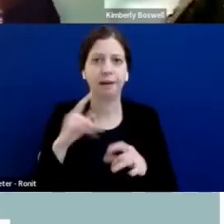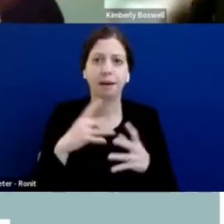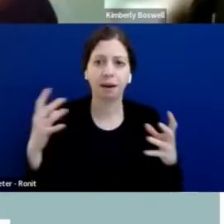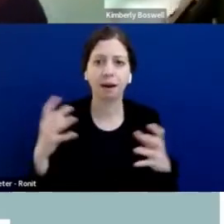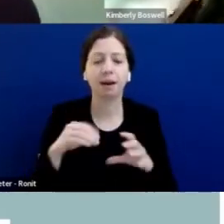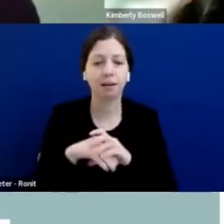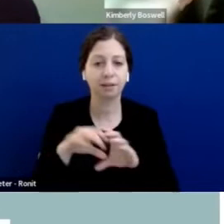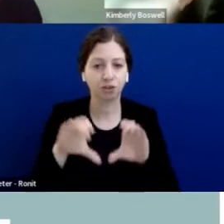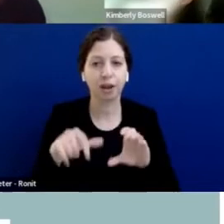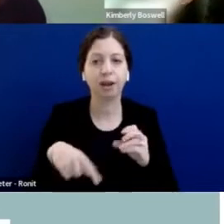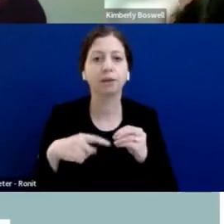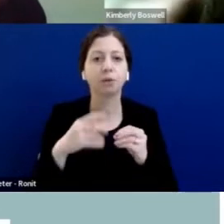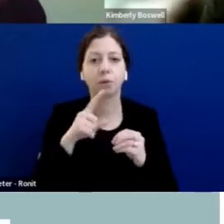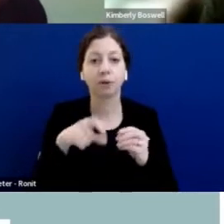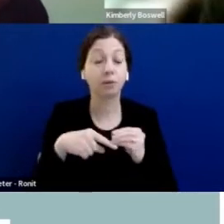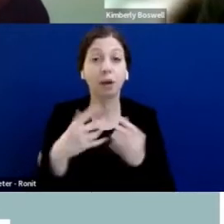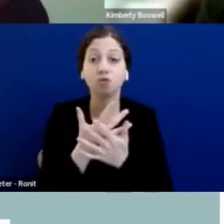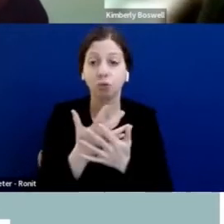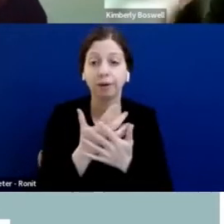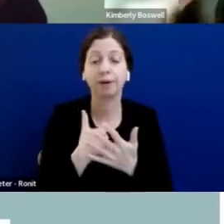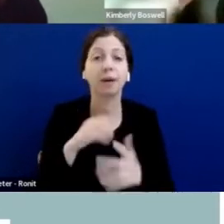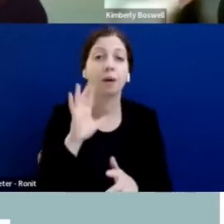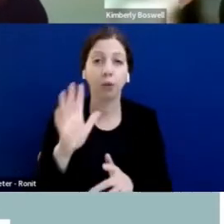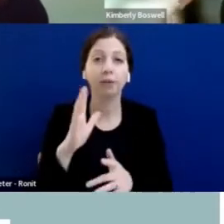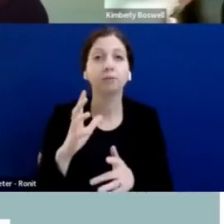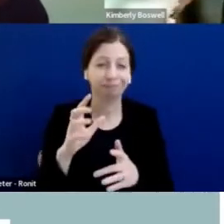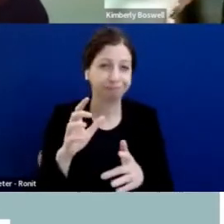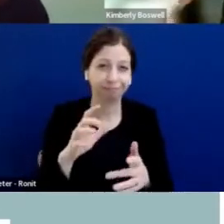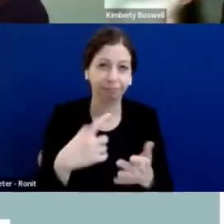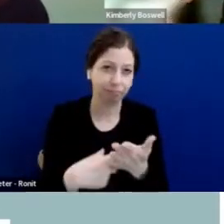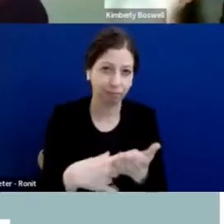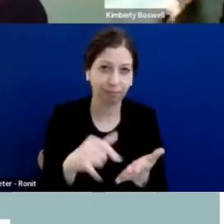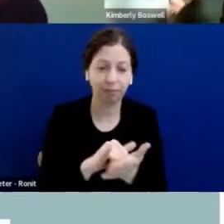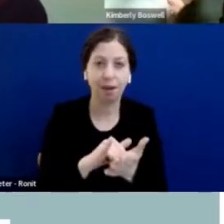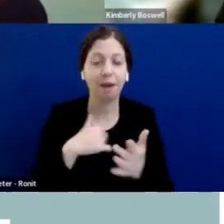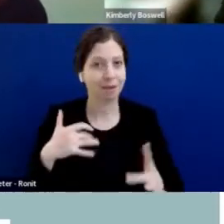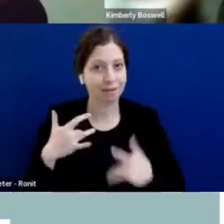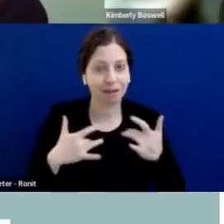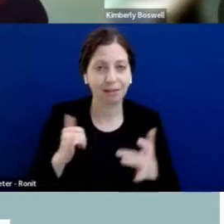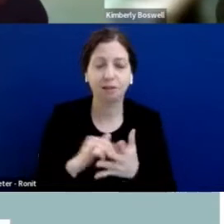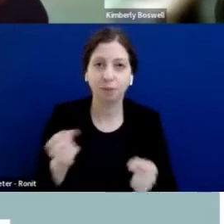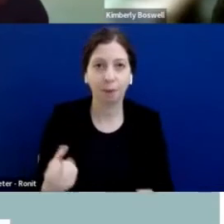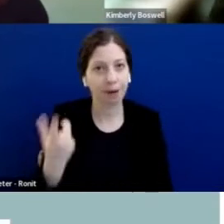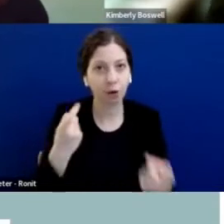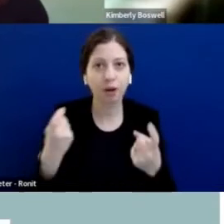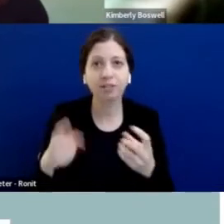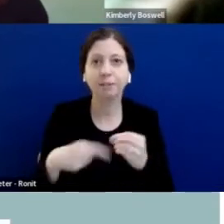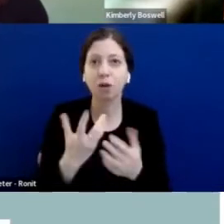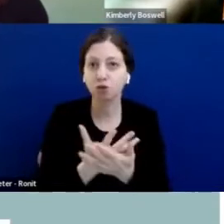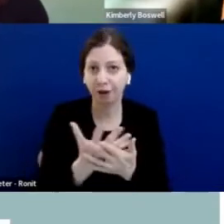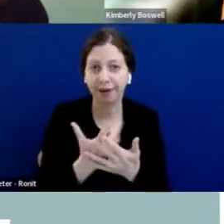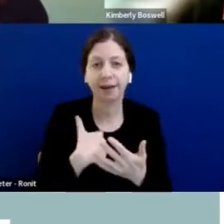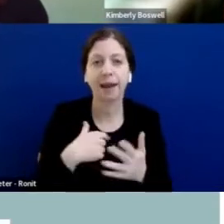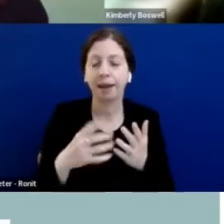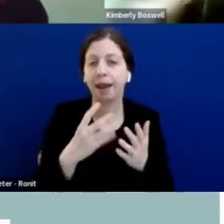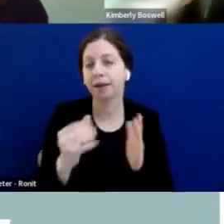chat about questions about screening, and I will get to that. I'm excited that there are so many questions about screening and